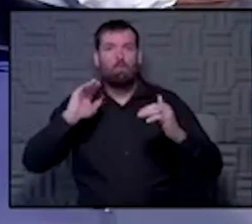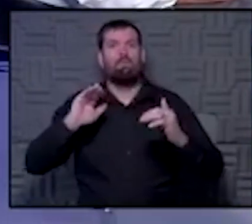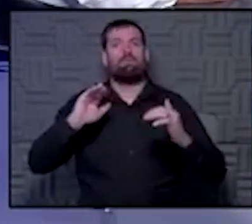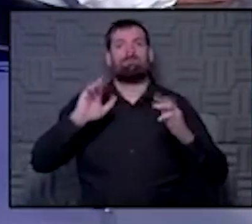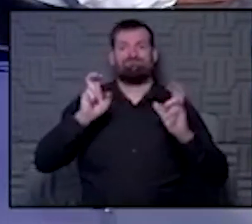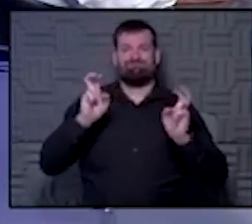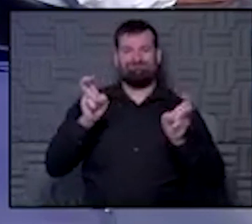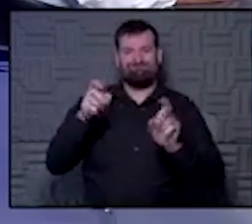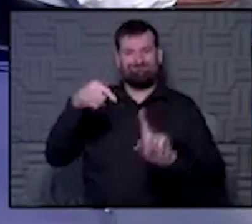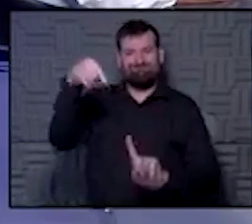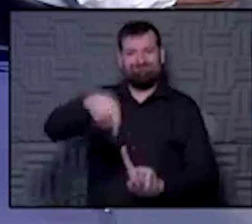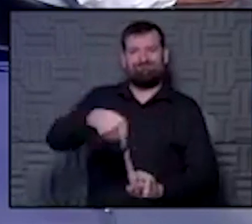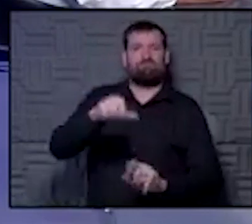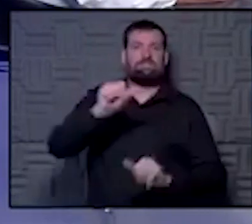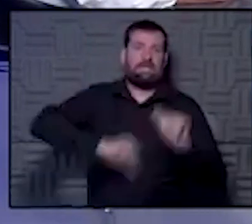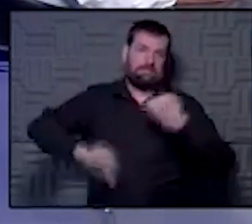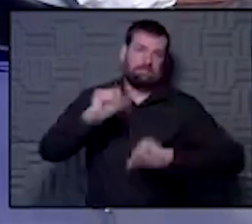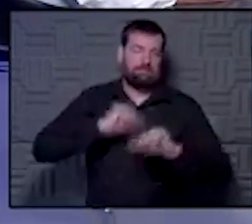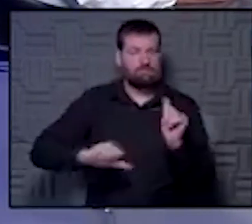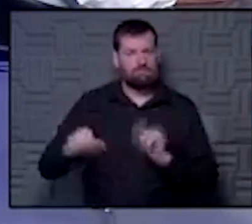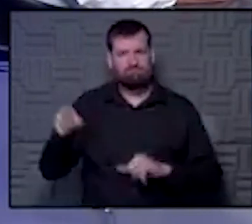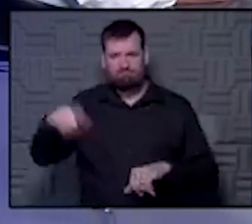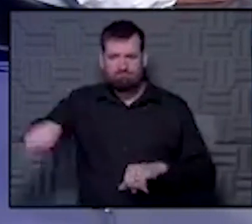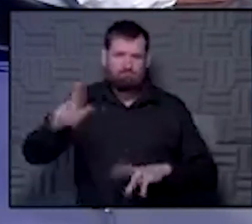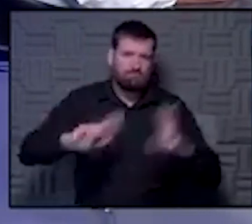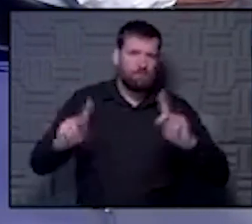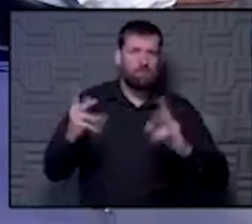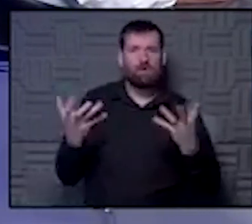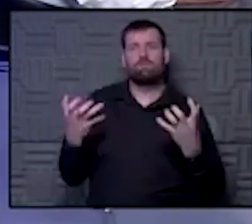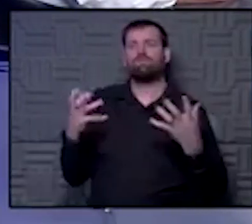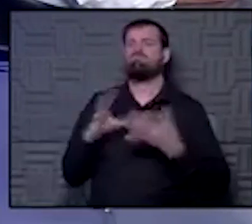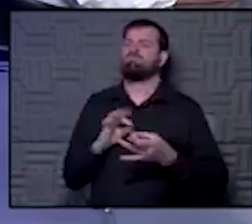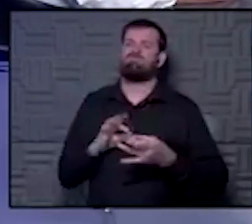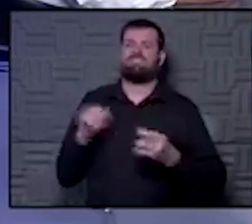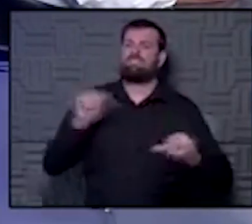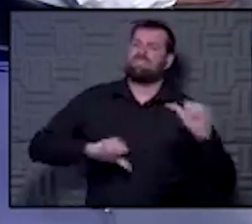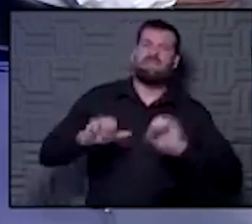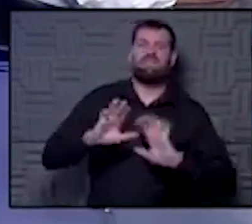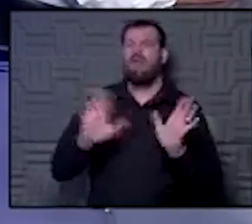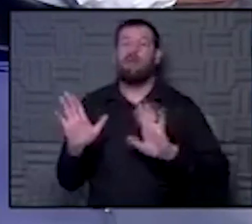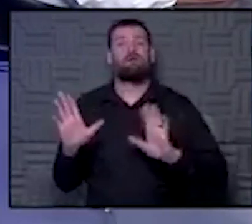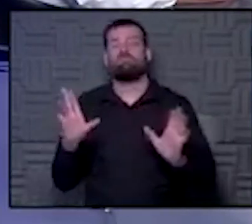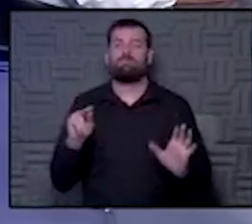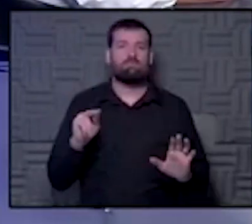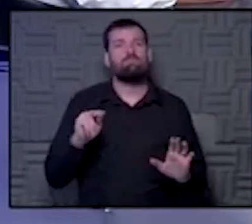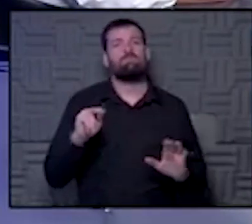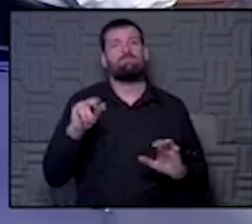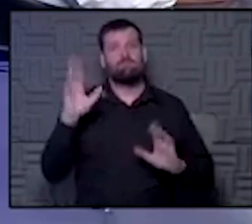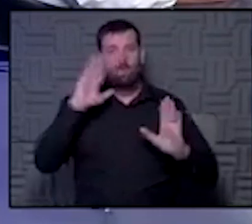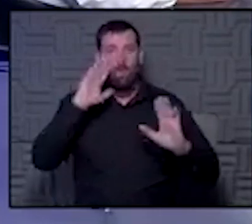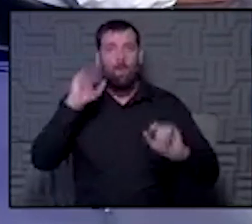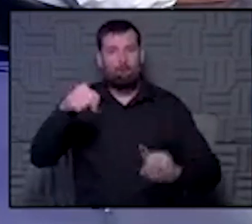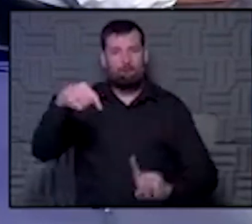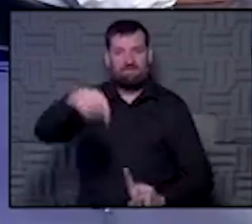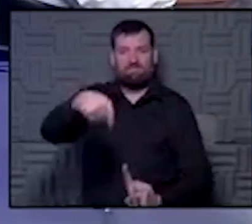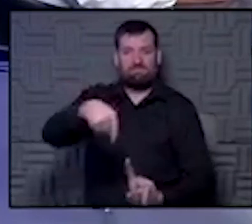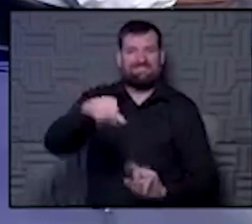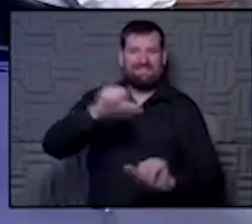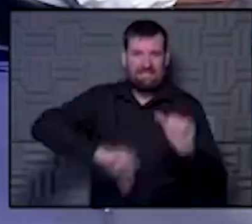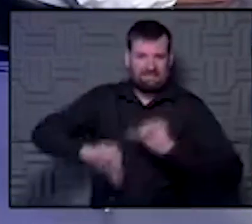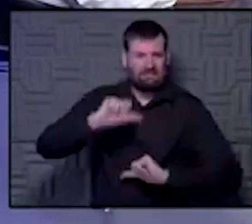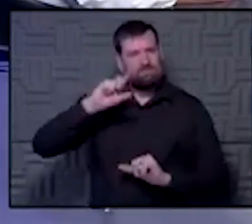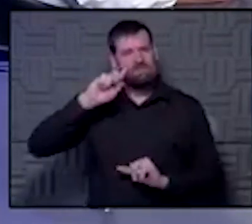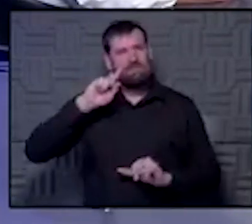in science. A lot of people want to tell us that, science is... No. Hope lives in science. Think